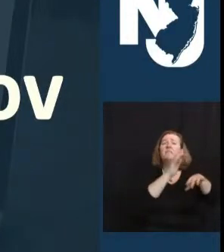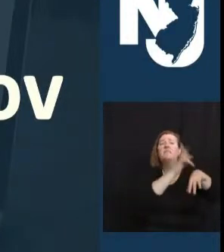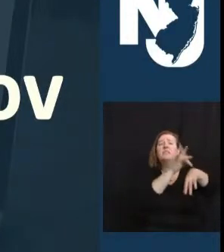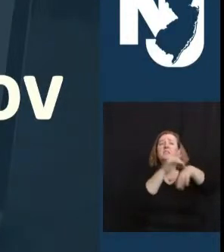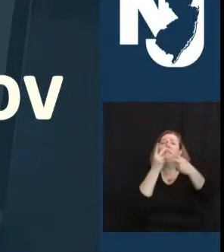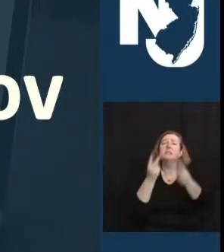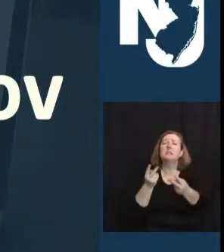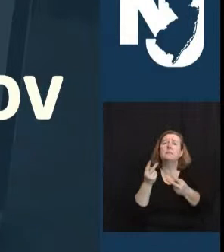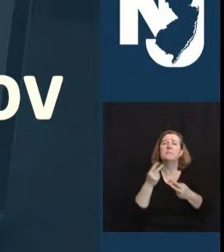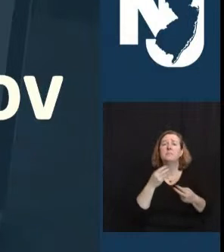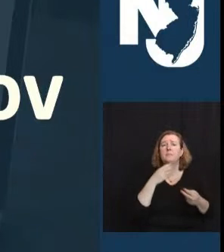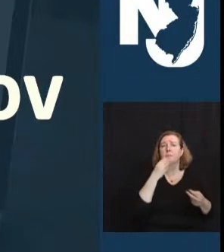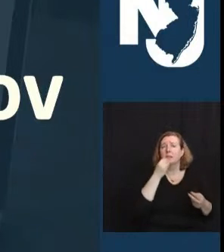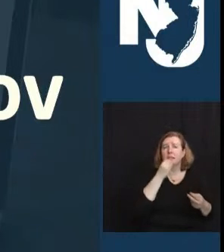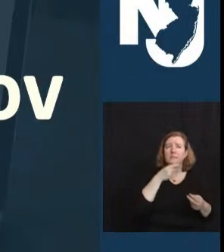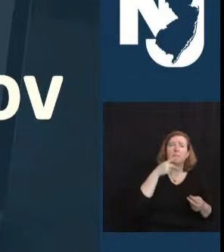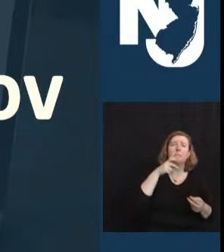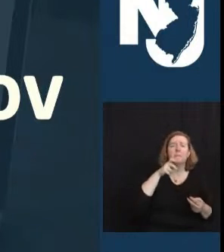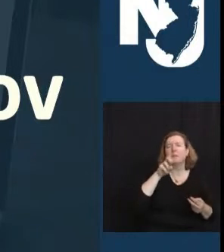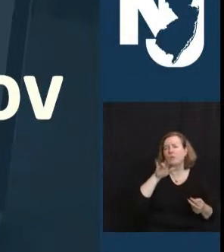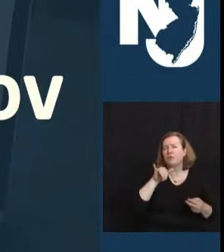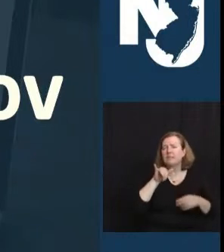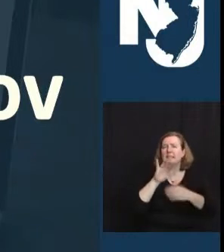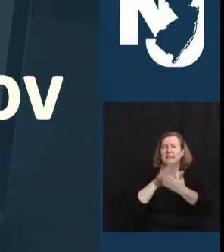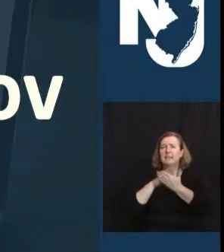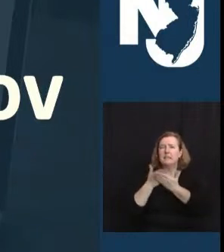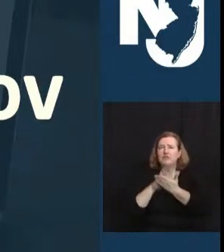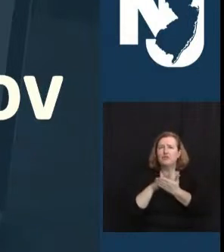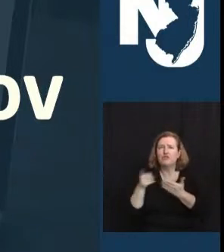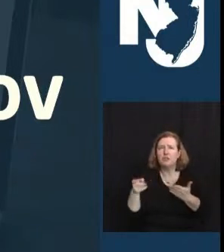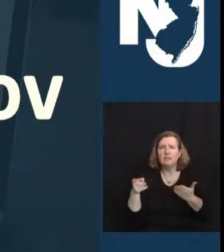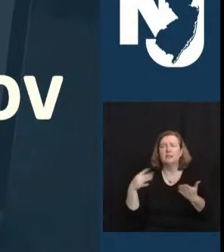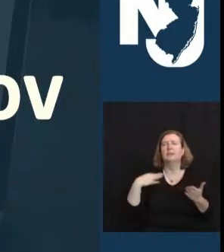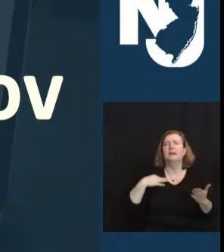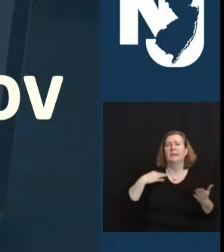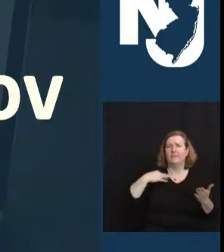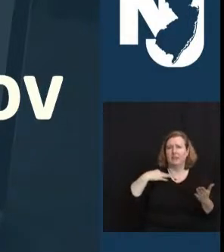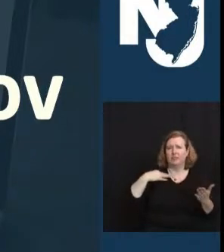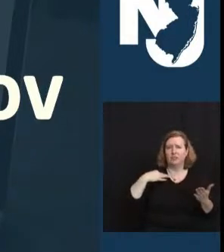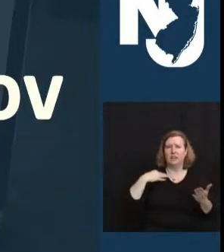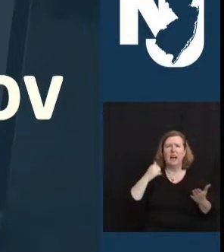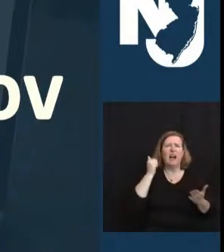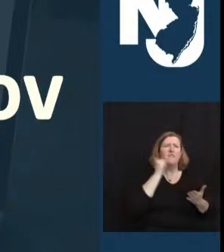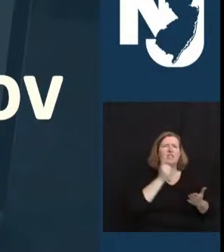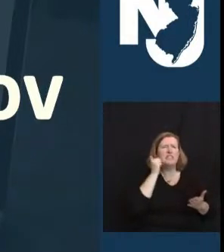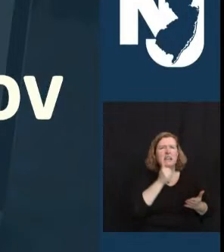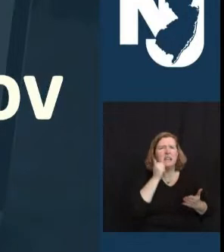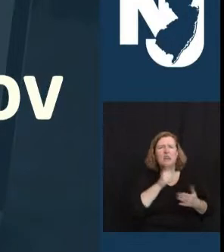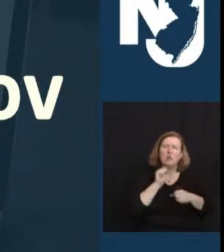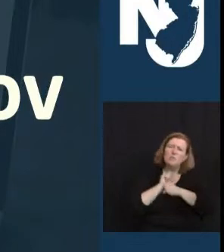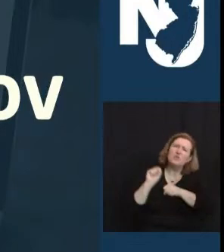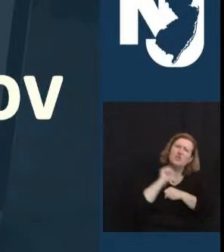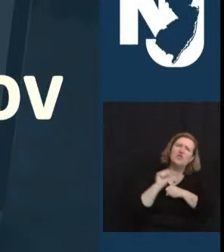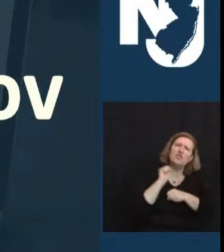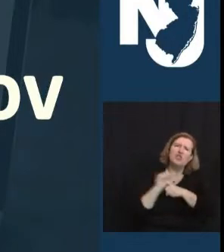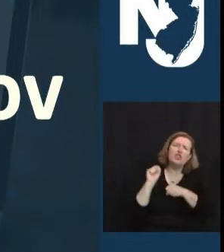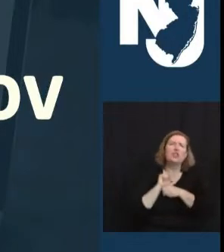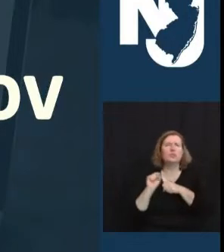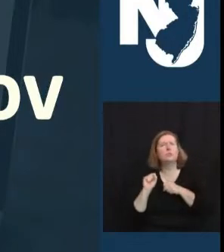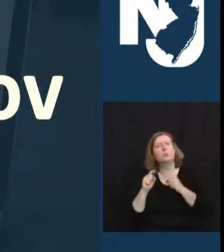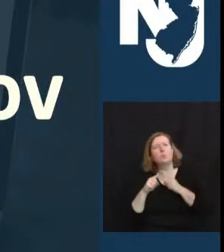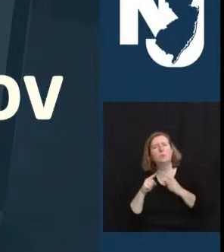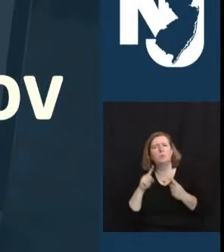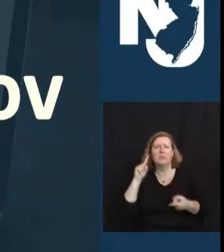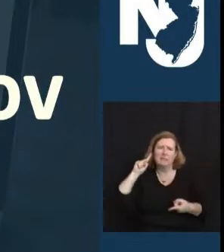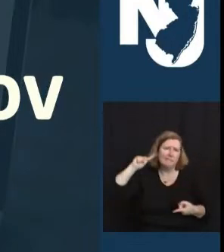state and to stand shoulder to shoulder with the volunteers who come together every day in the ongoing effort to stamp out our hunger